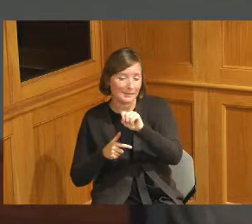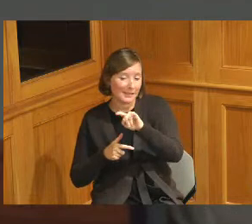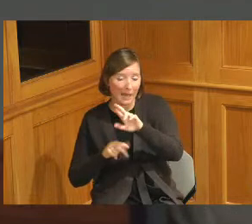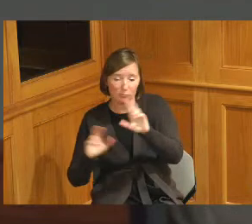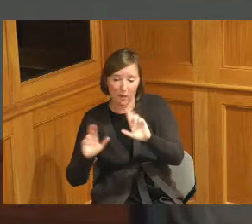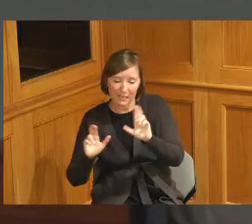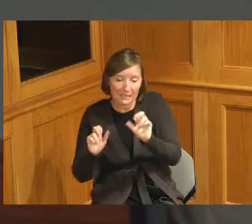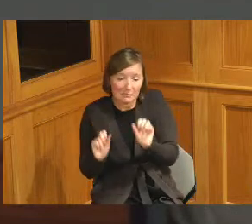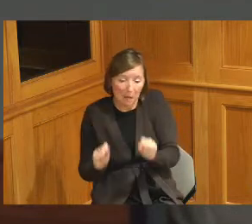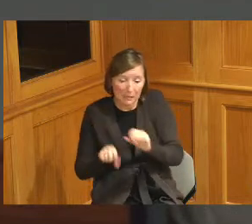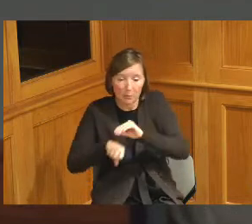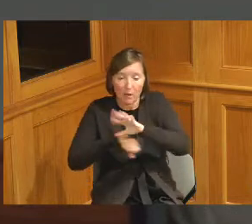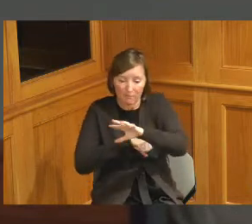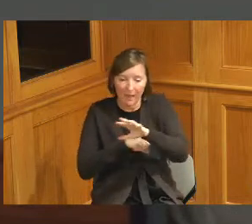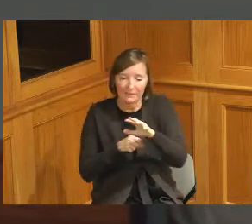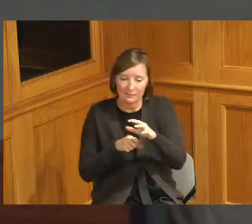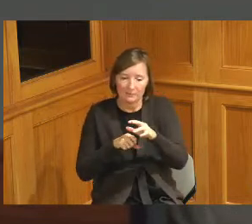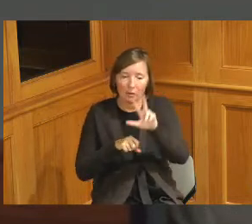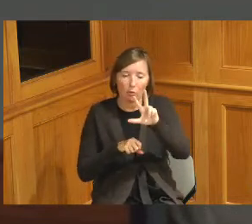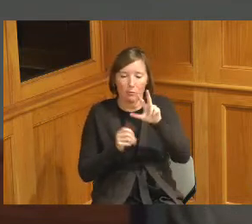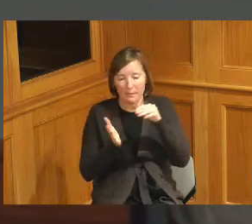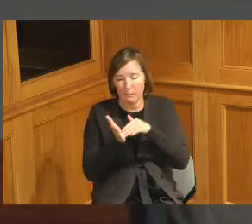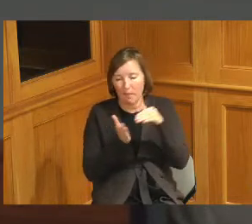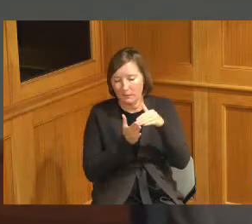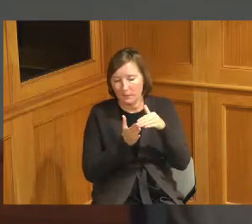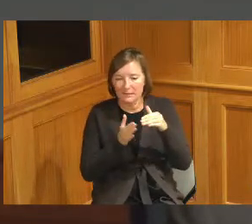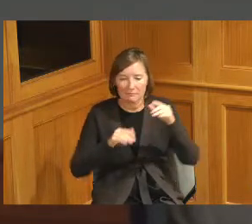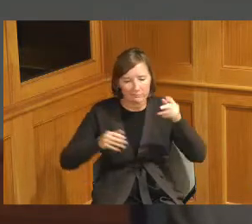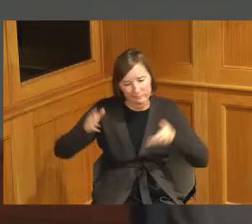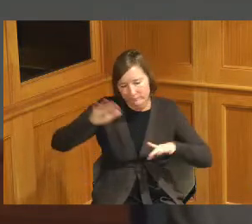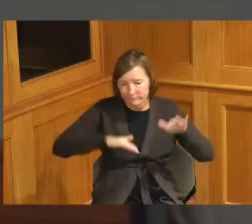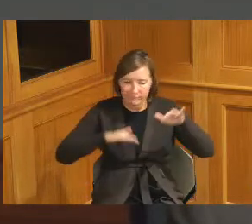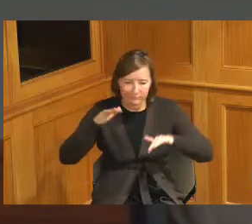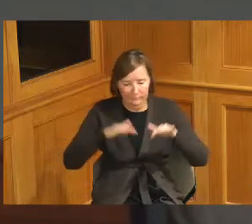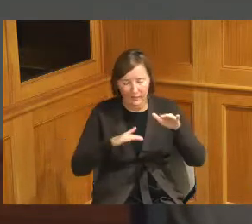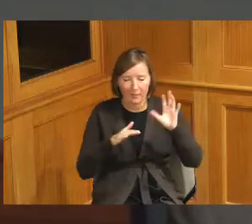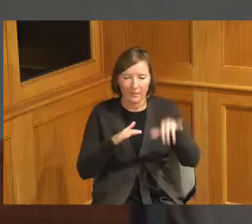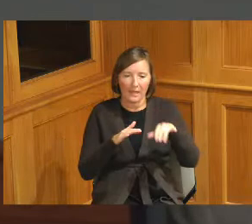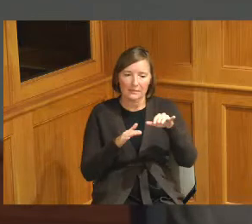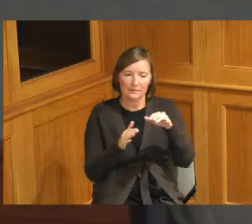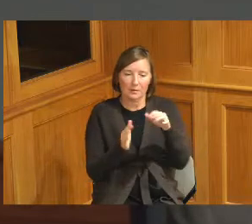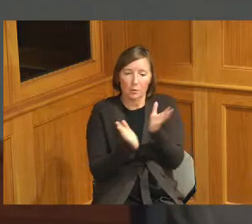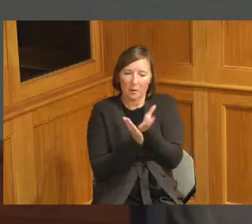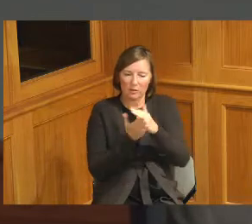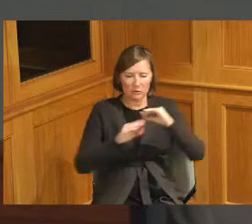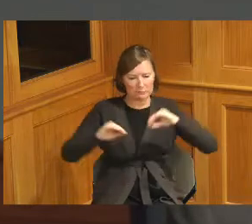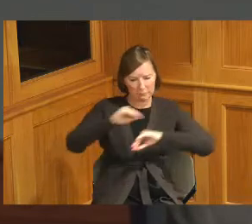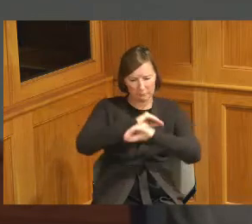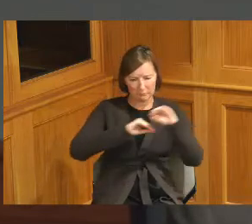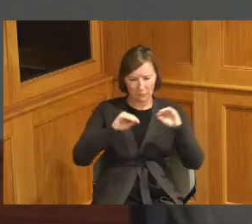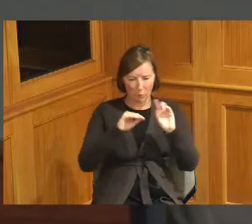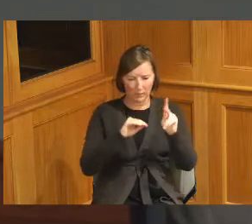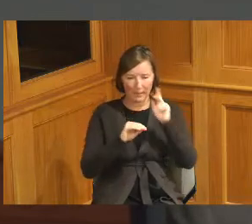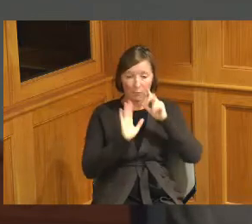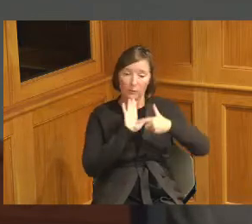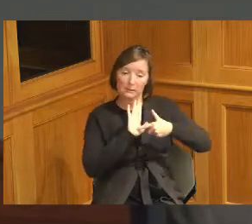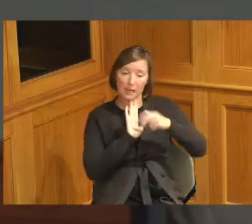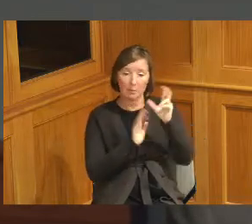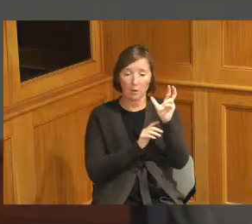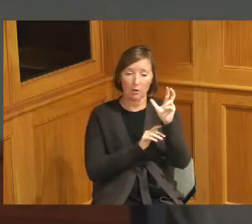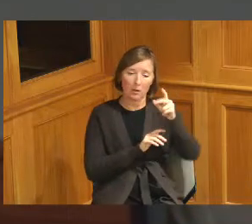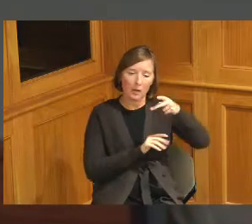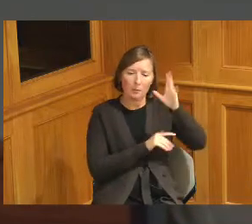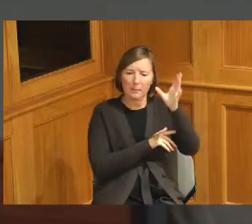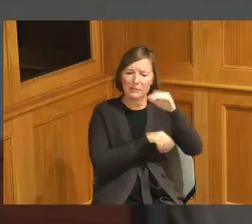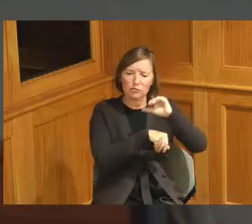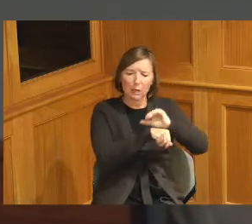the next year. So I think it would be helpful for us to hear from Holly's perspective in terms of budgeting a certain amount for pitch night. Let's say that if we didn't do it